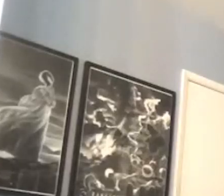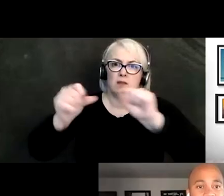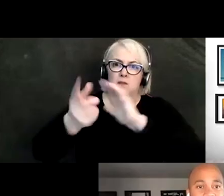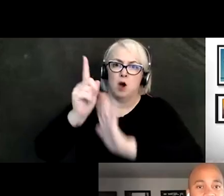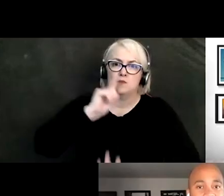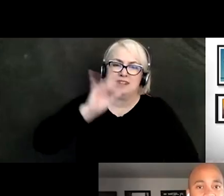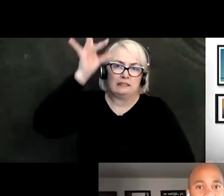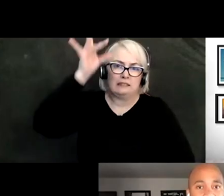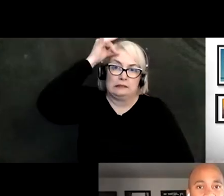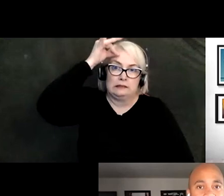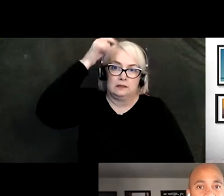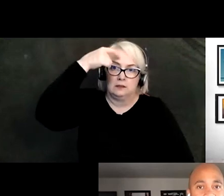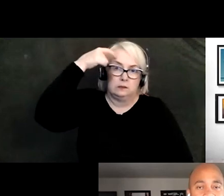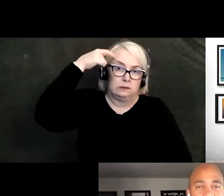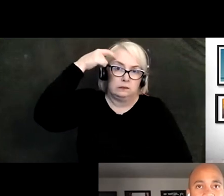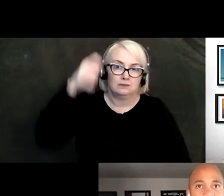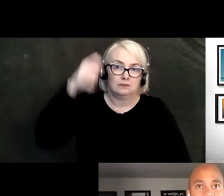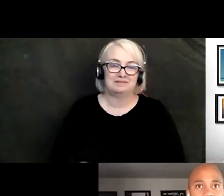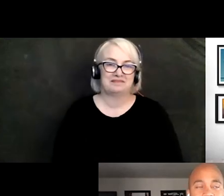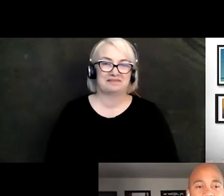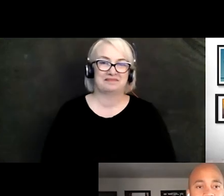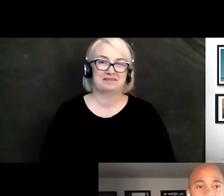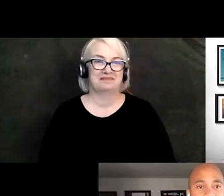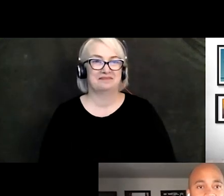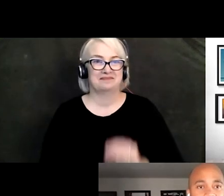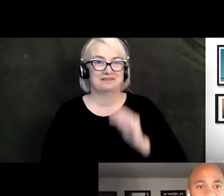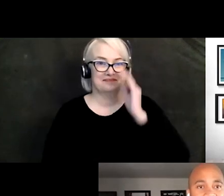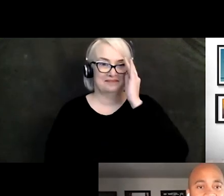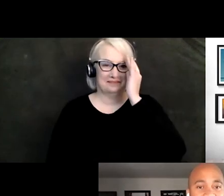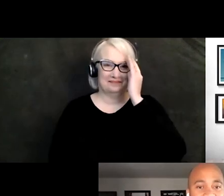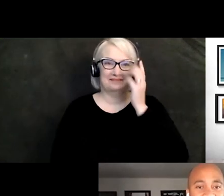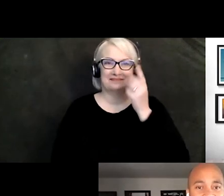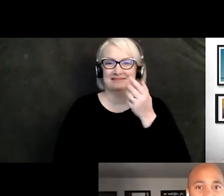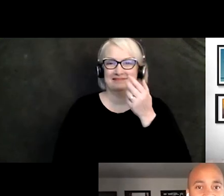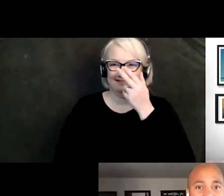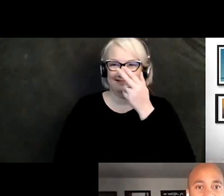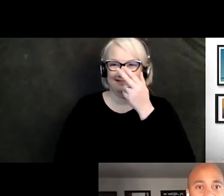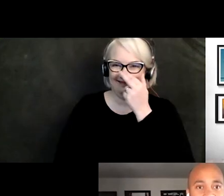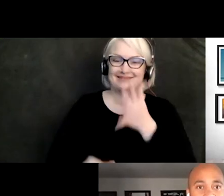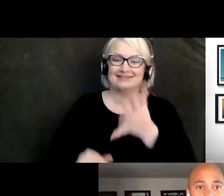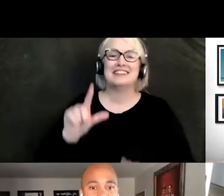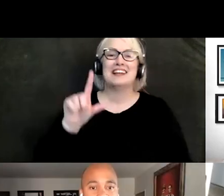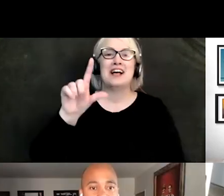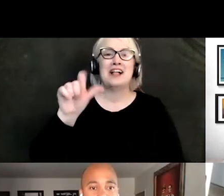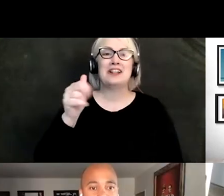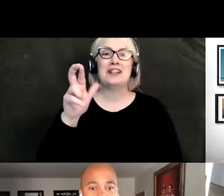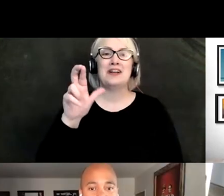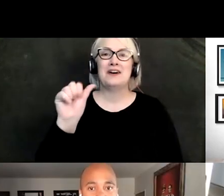me. Love that. All right. Next, let's have Laura Donnie.